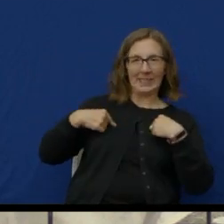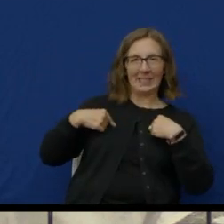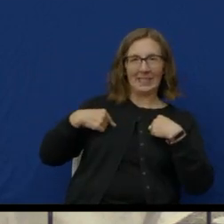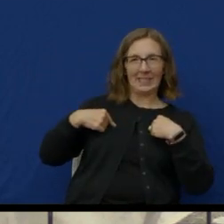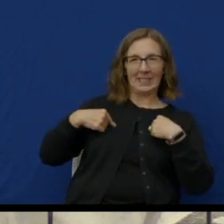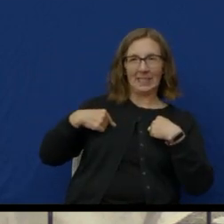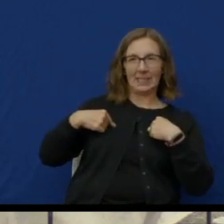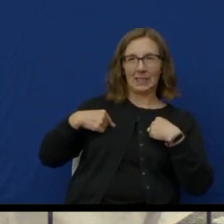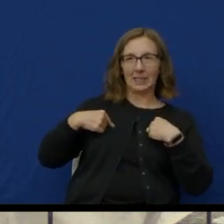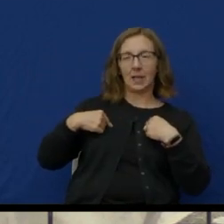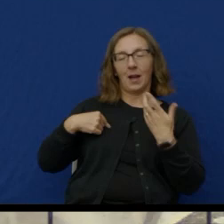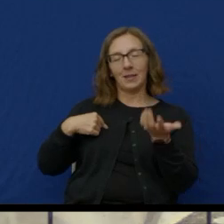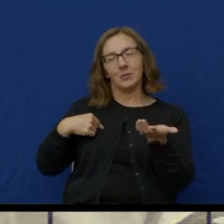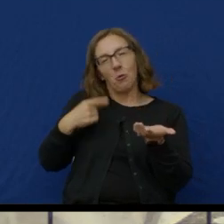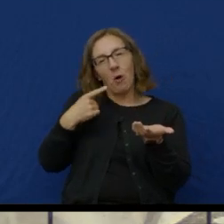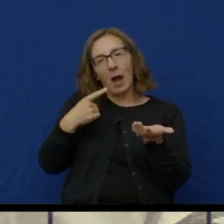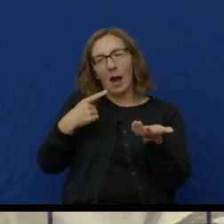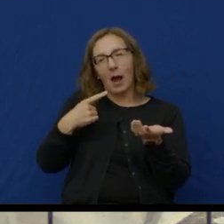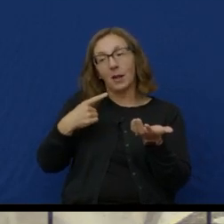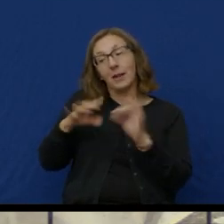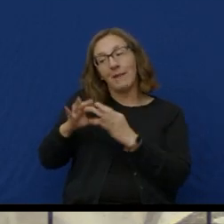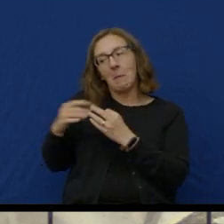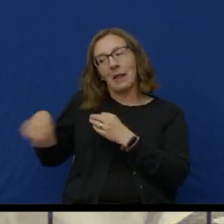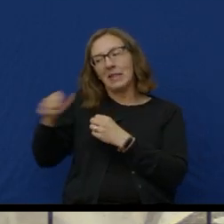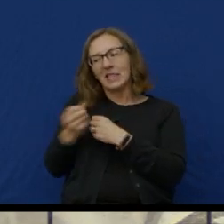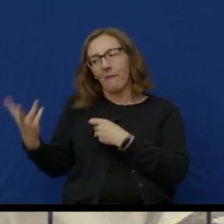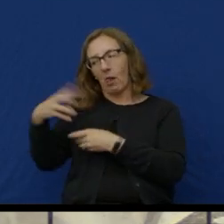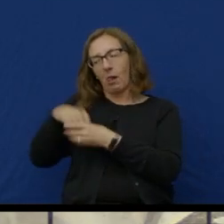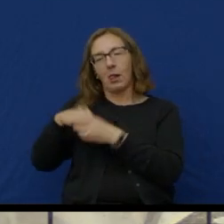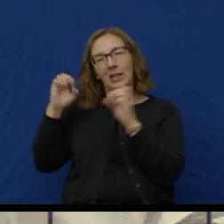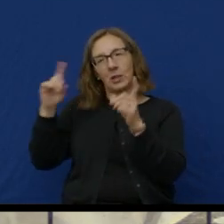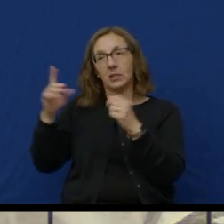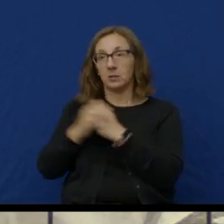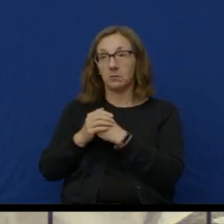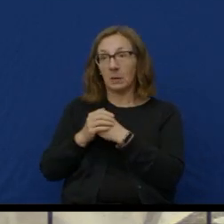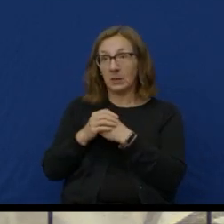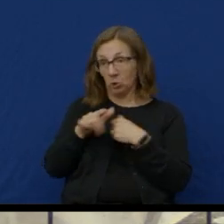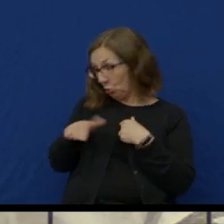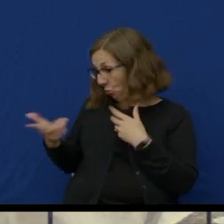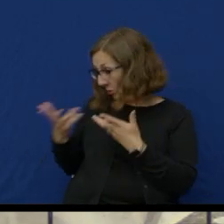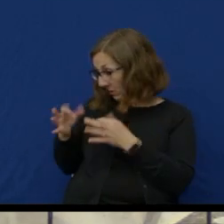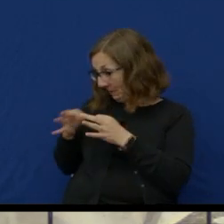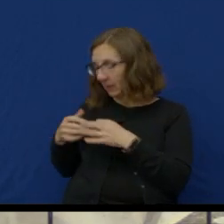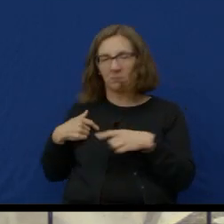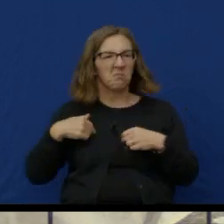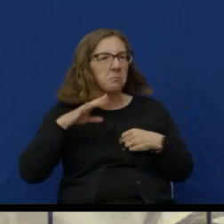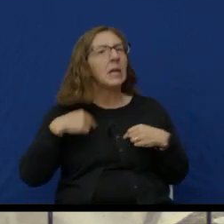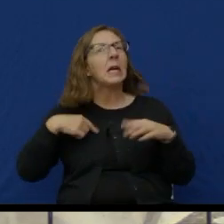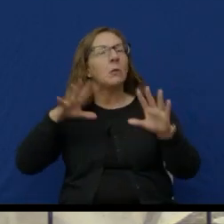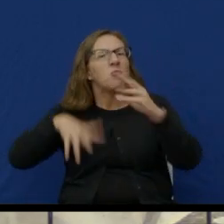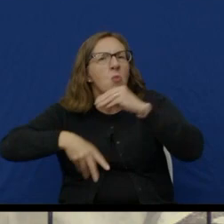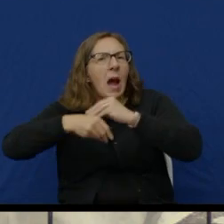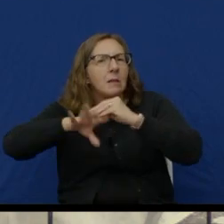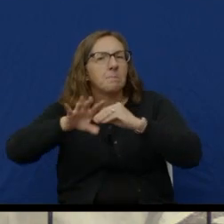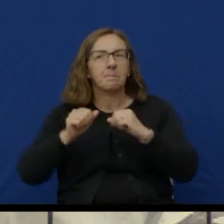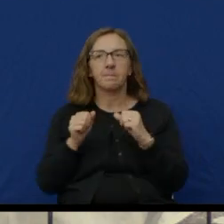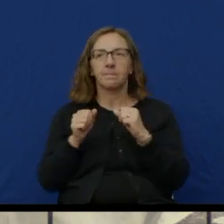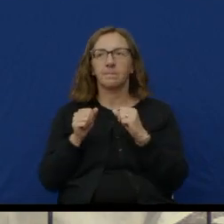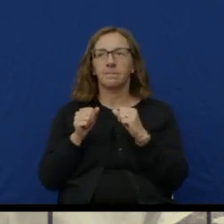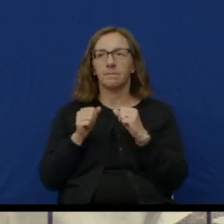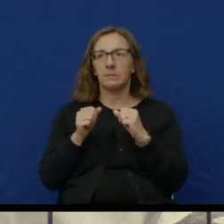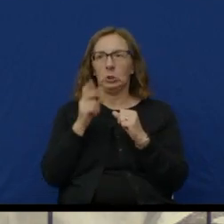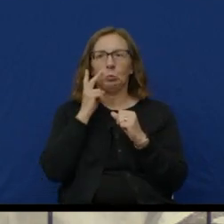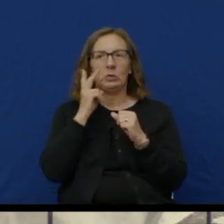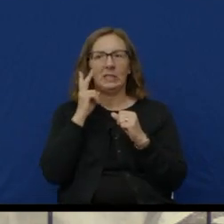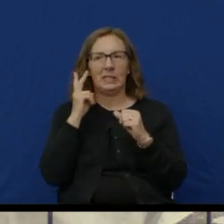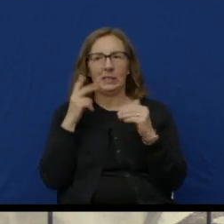good number of our family members as well. But yes, we're definitely seeing that. Marty, you want to expand on that? Yeah, I would just add, and you can kind of see it play